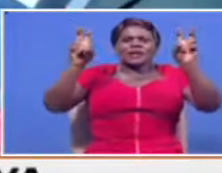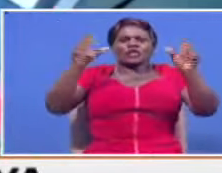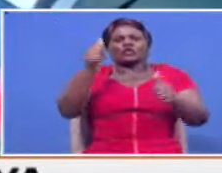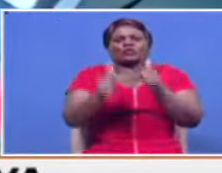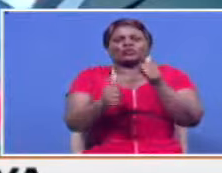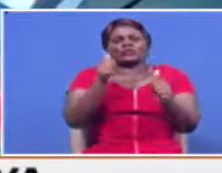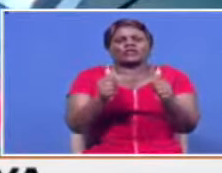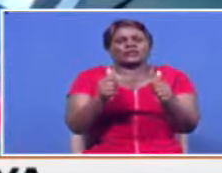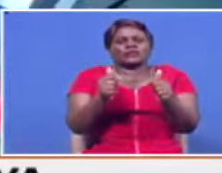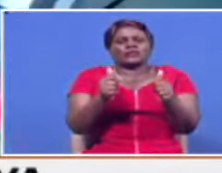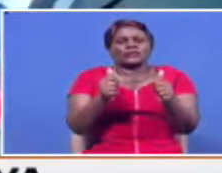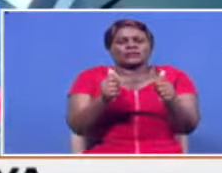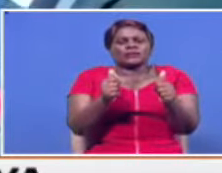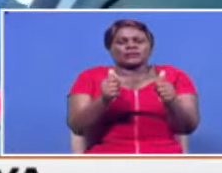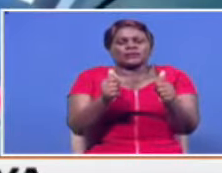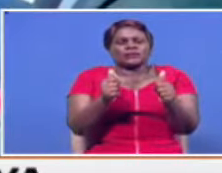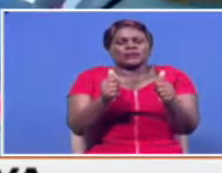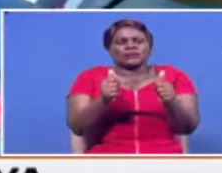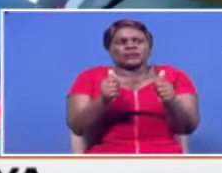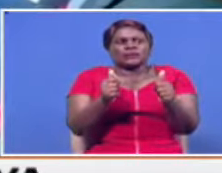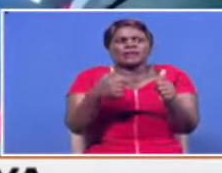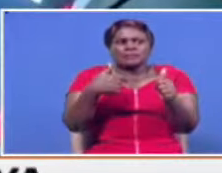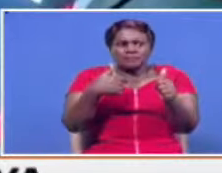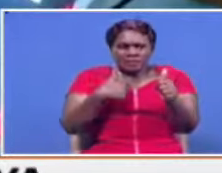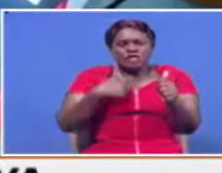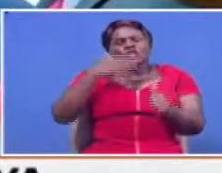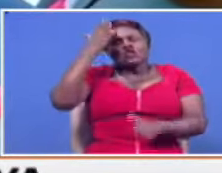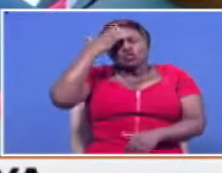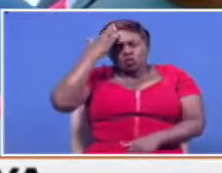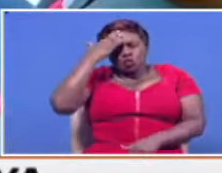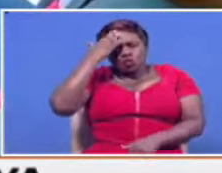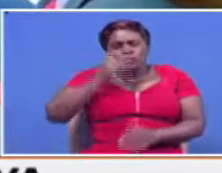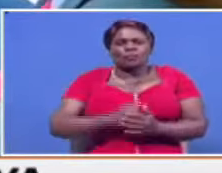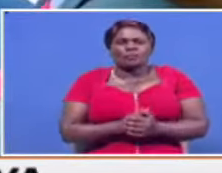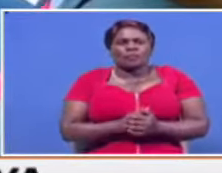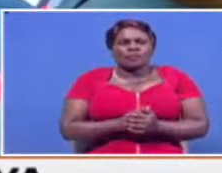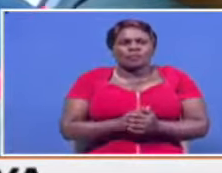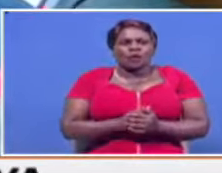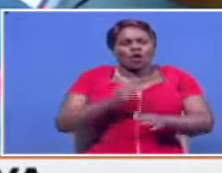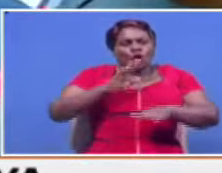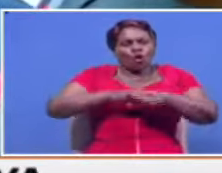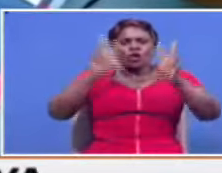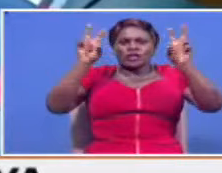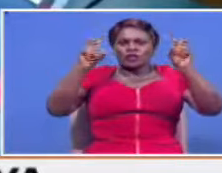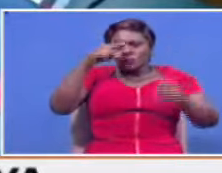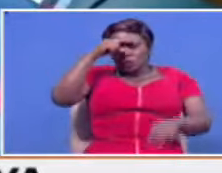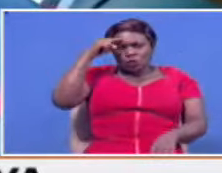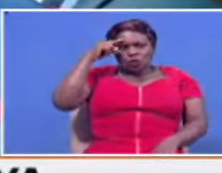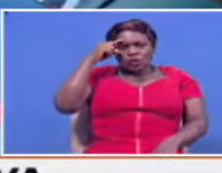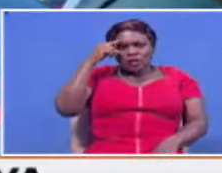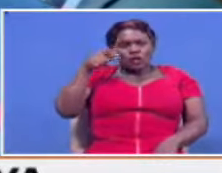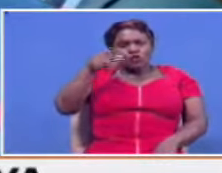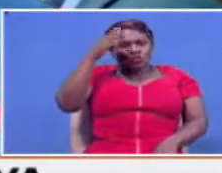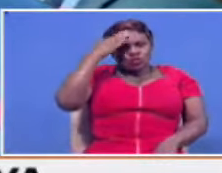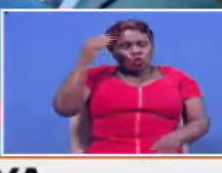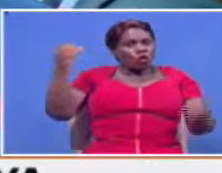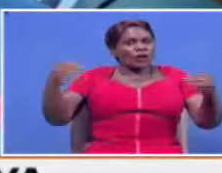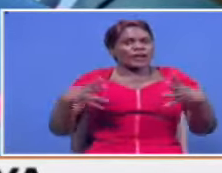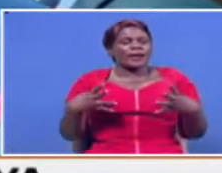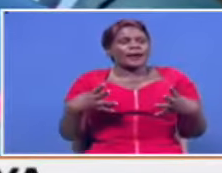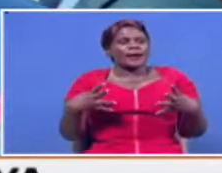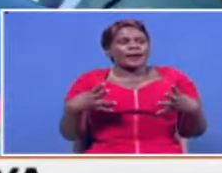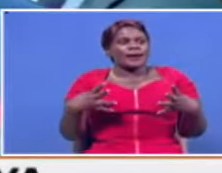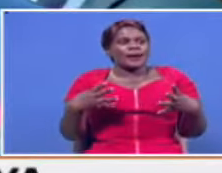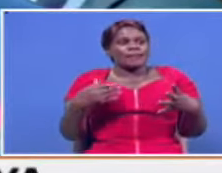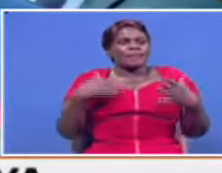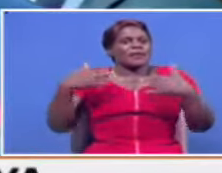that I'm supposed to comment on, so that I acquaint myself on the issues, because you know very well,